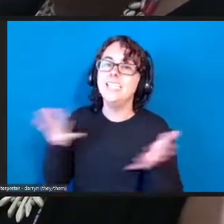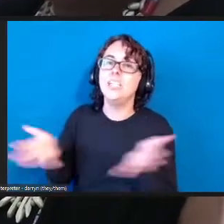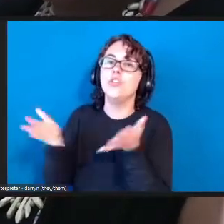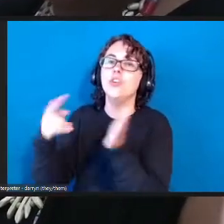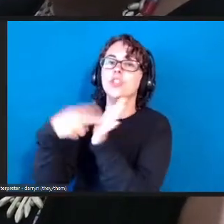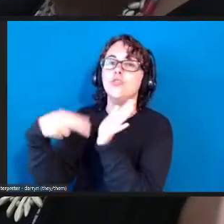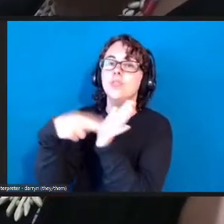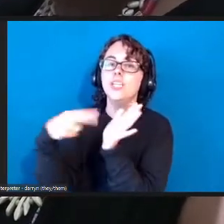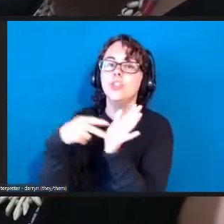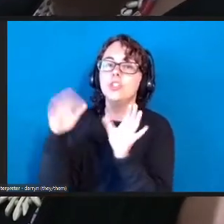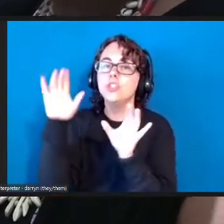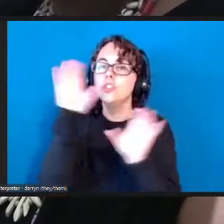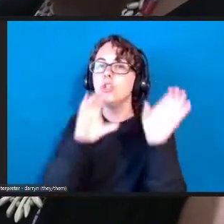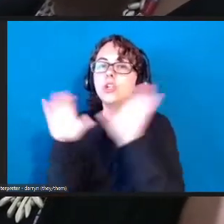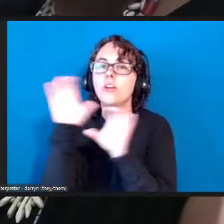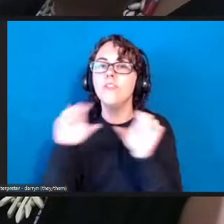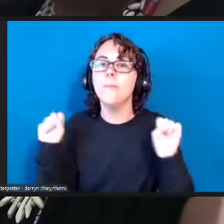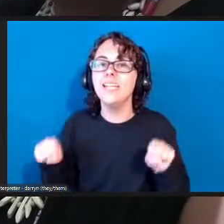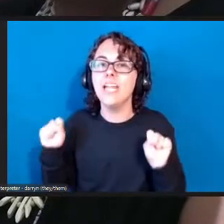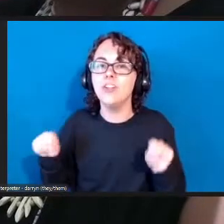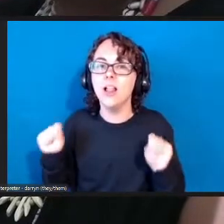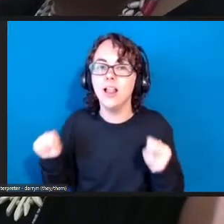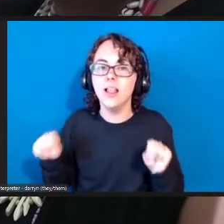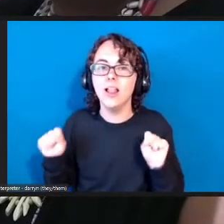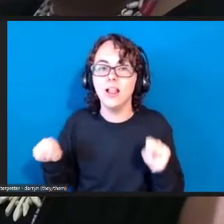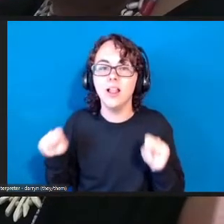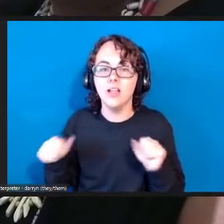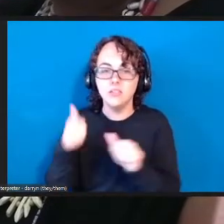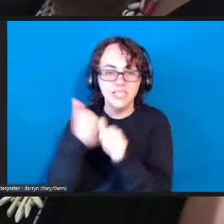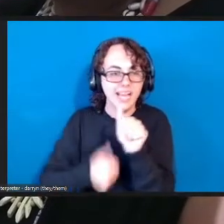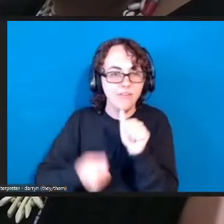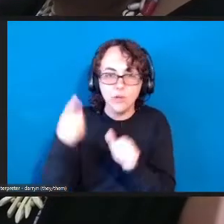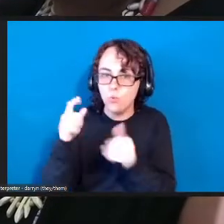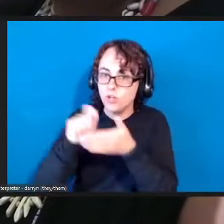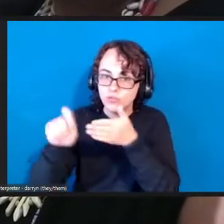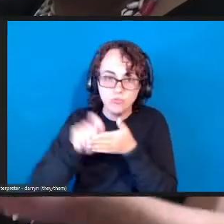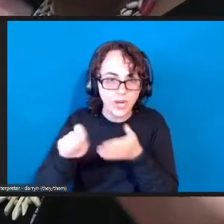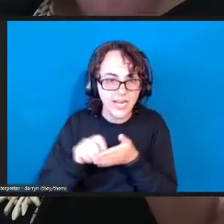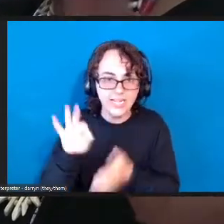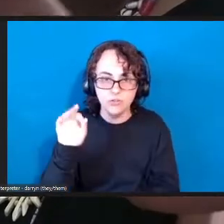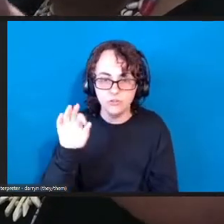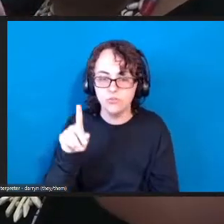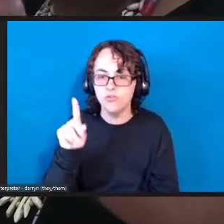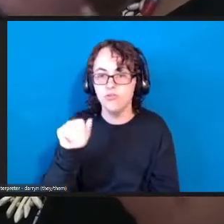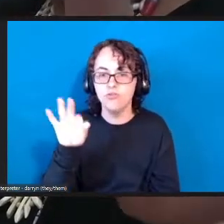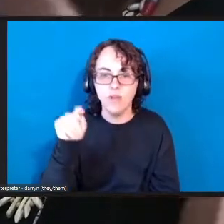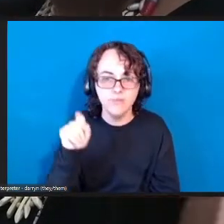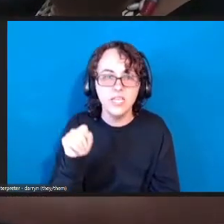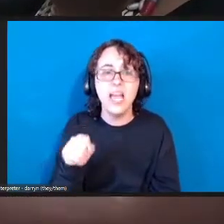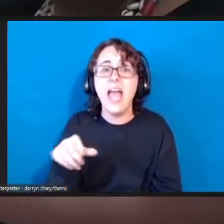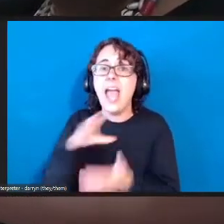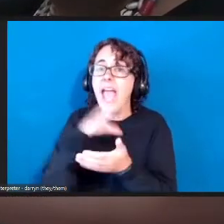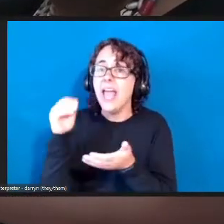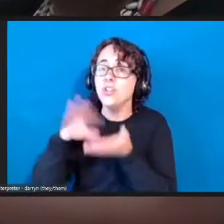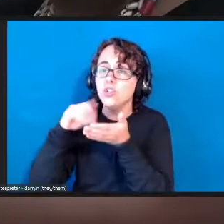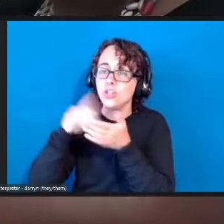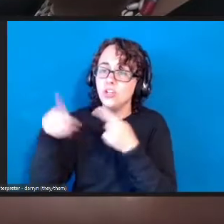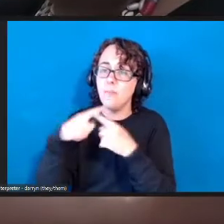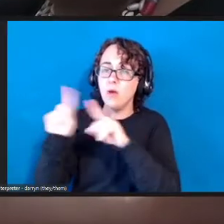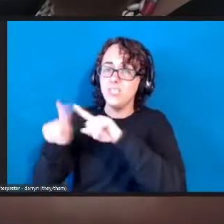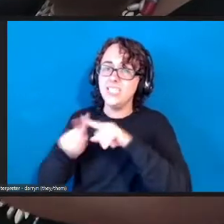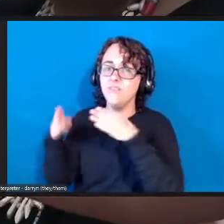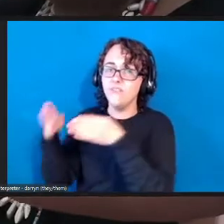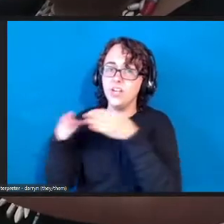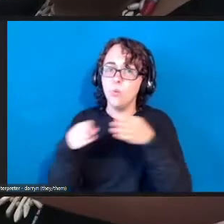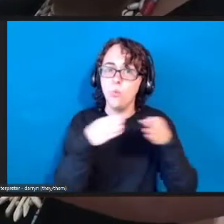for potential. Everyone's writing in draft. And to learn about multiple modalities of entering a